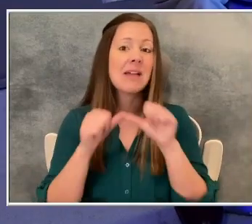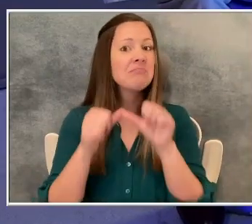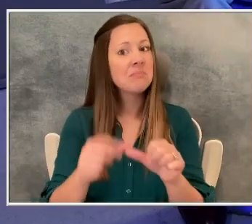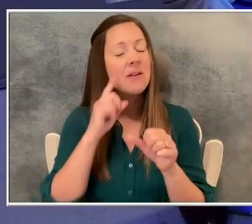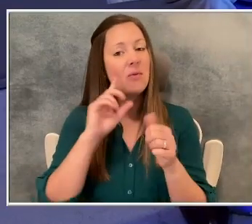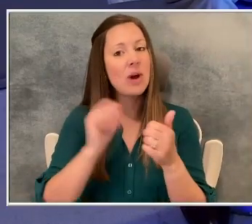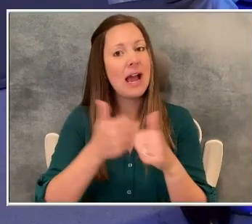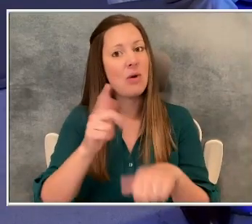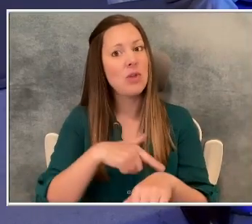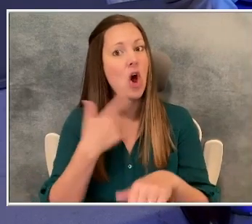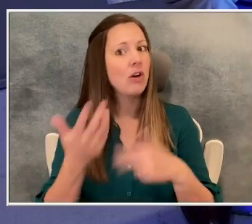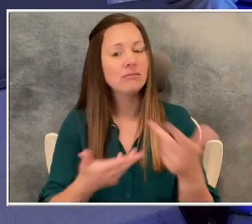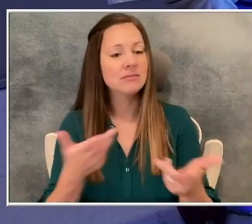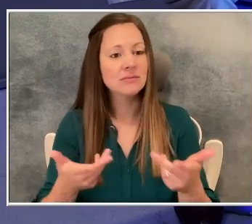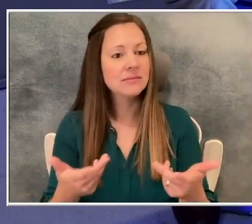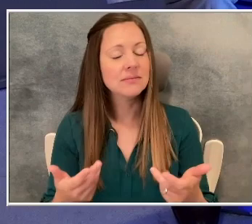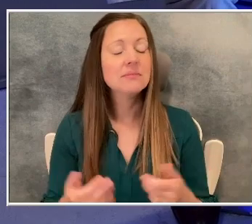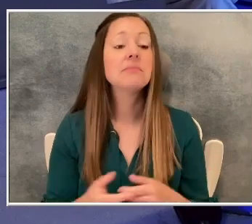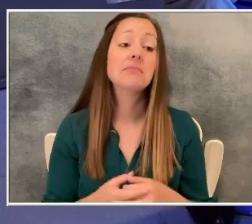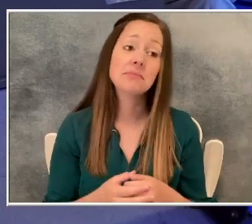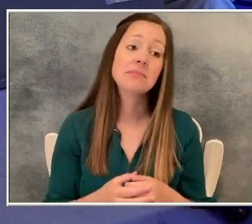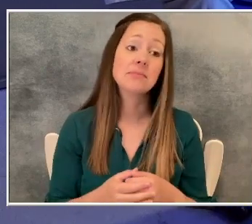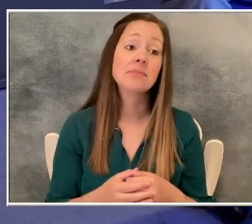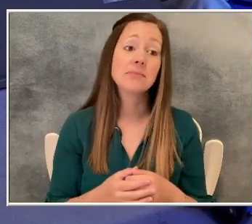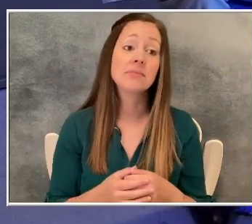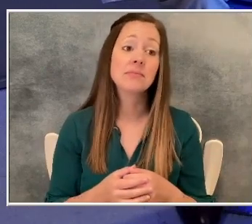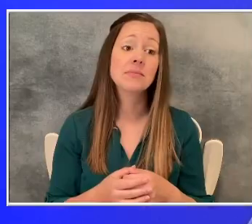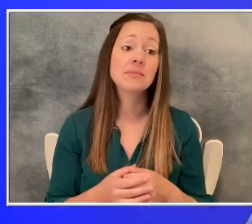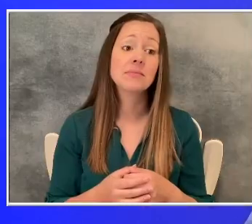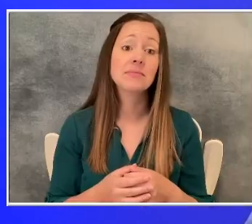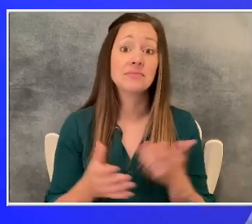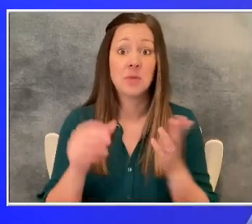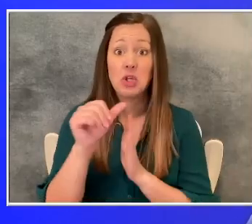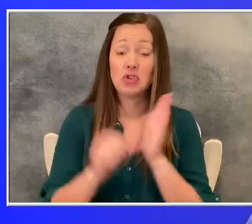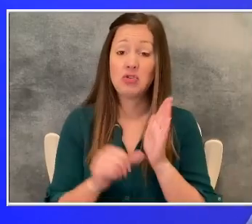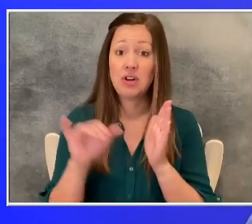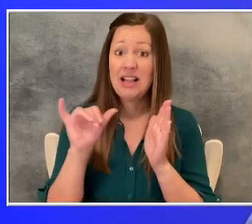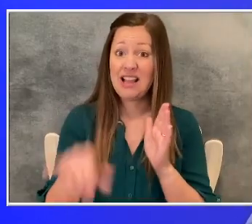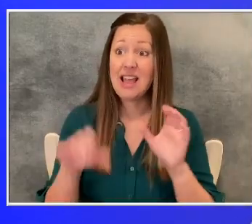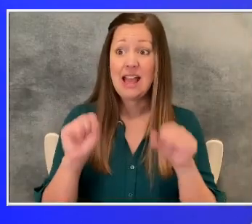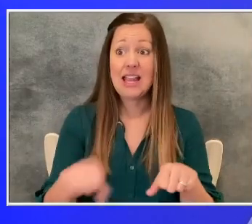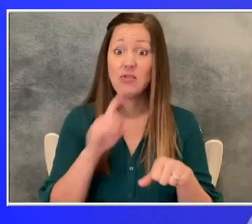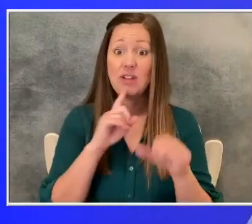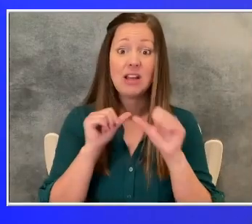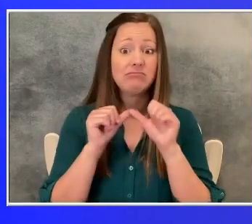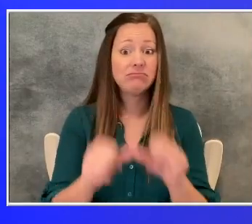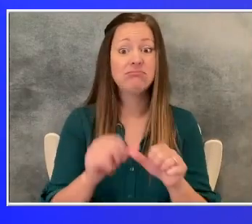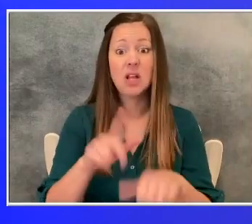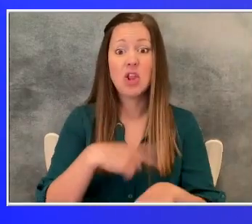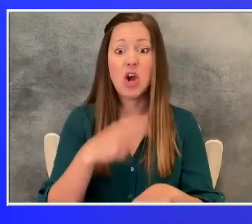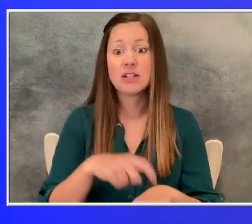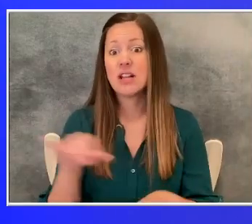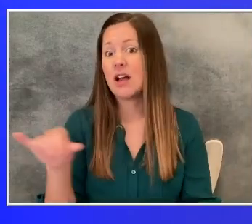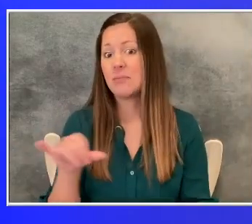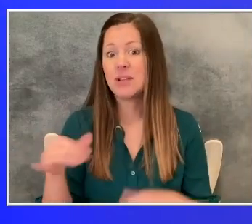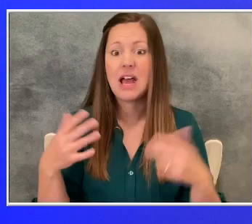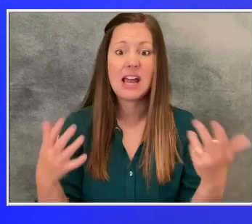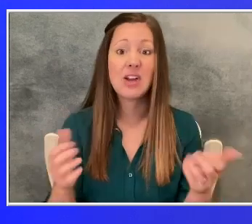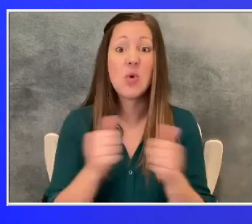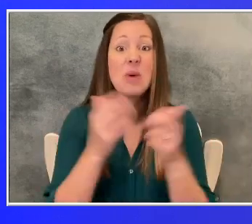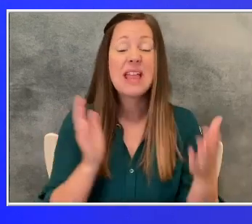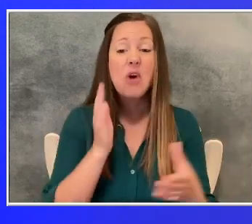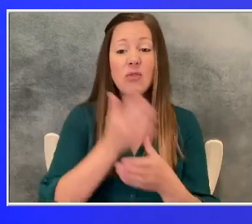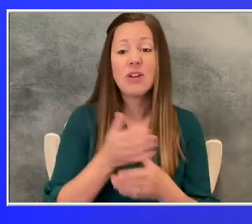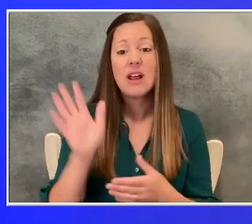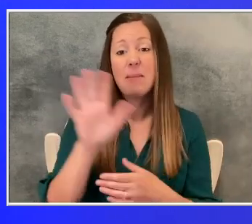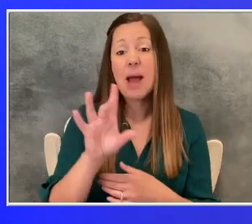how long do they last? Yeah, so reconstructions like this can last a very long time. You're talking patency without intervention of about